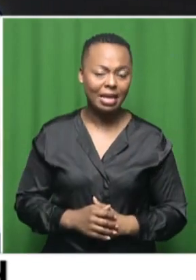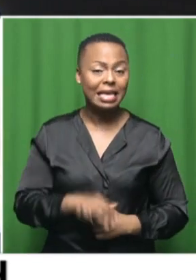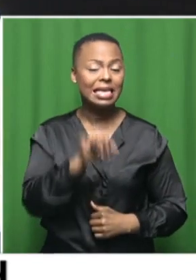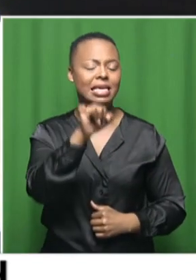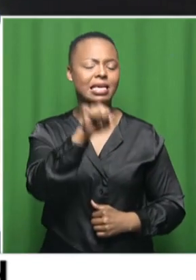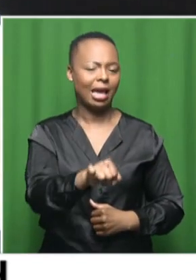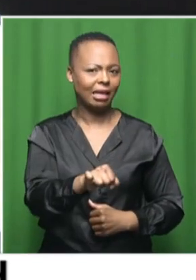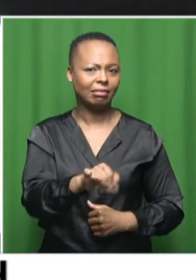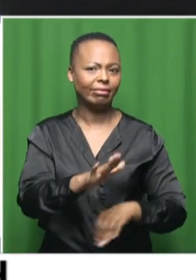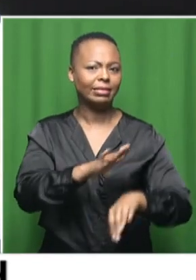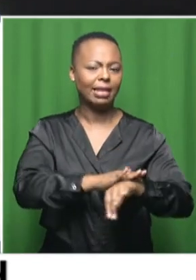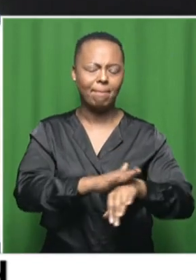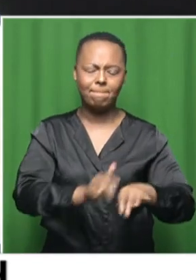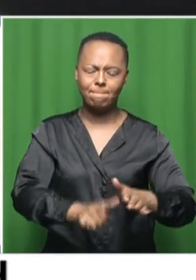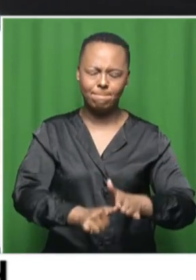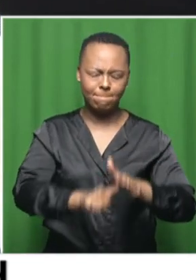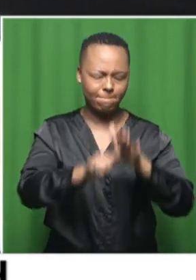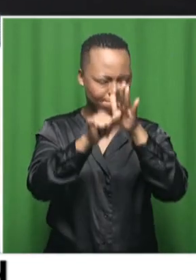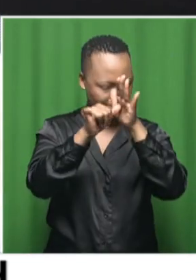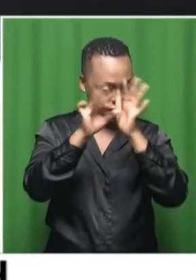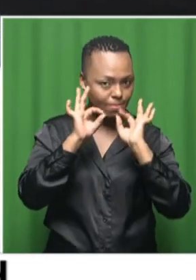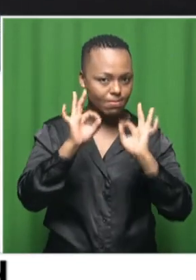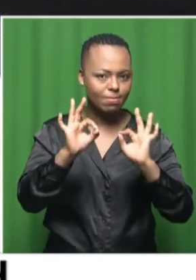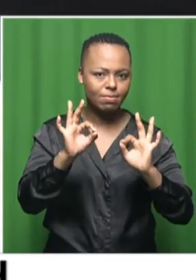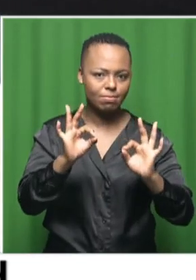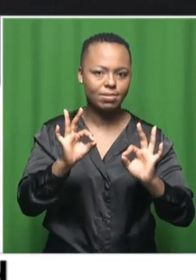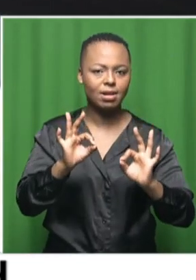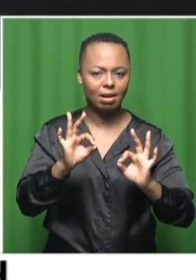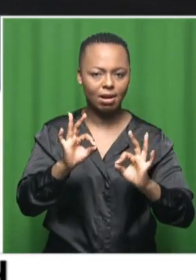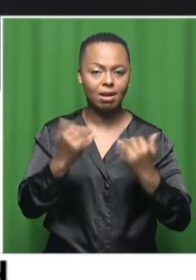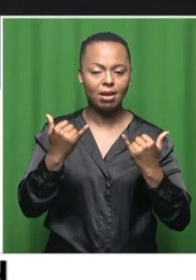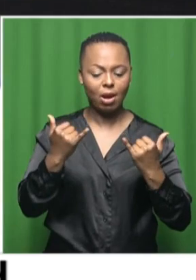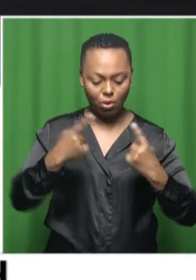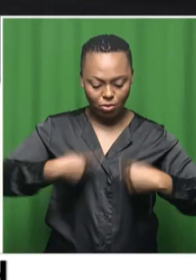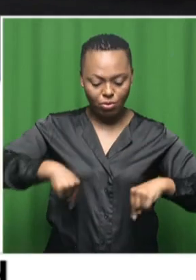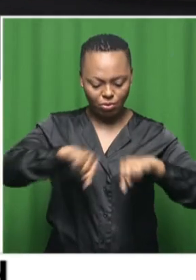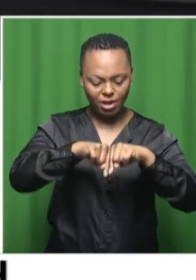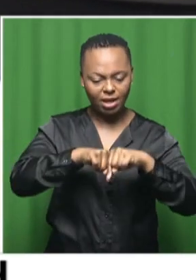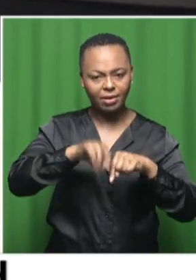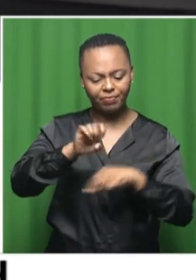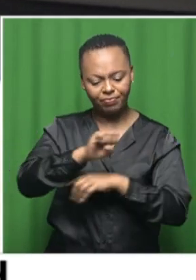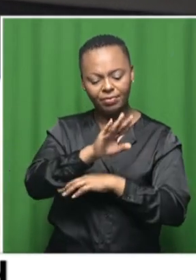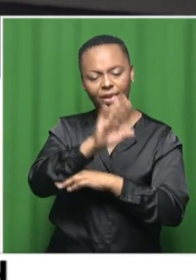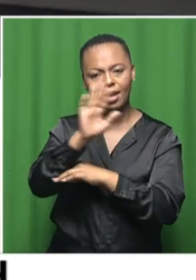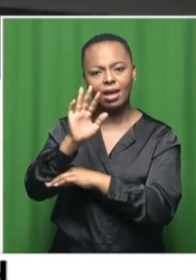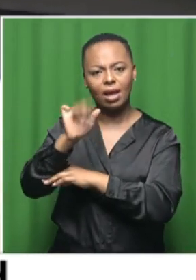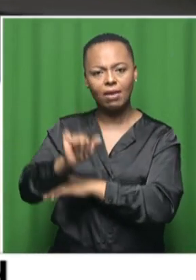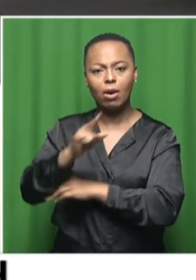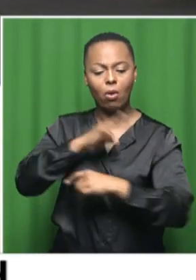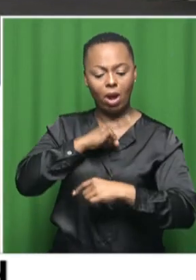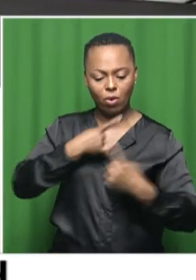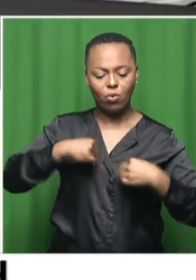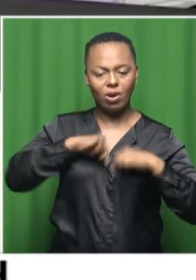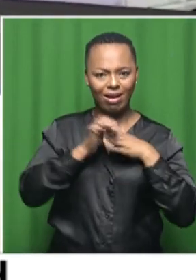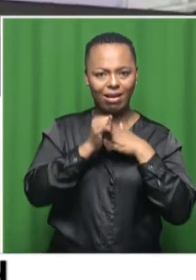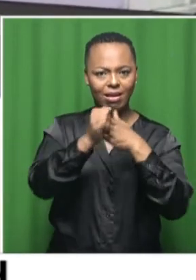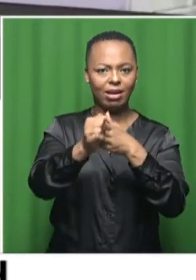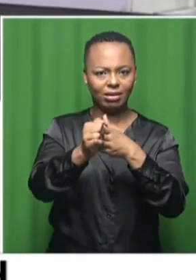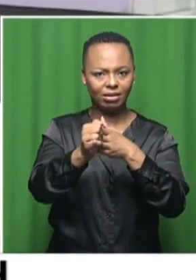of the country, positioning ourselves as one of the preeminent leaders in the production of green